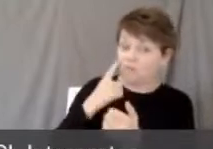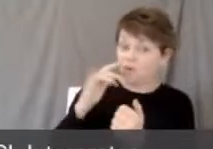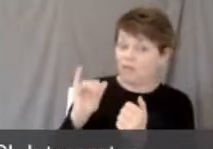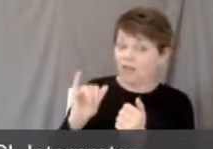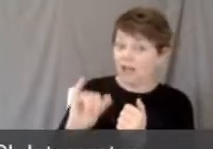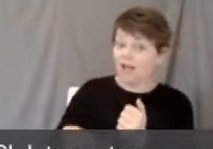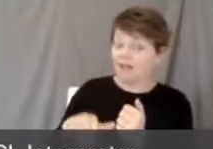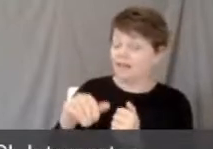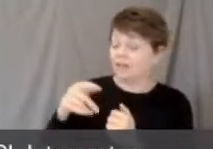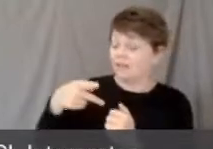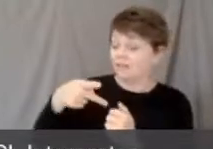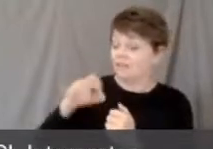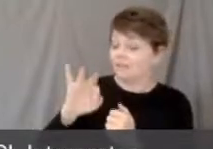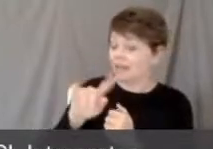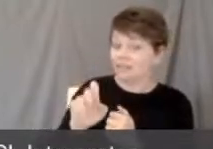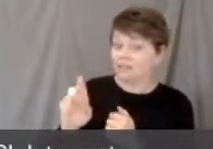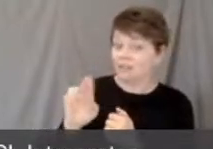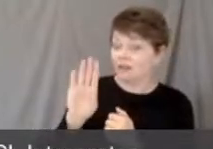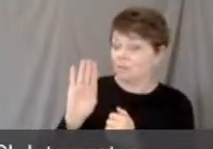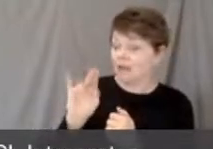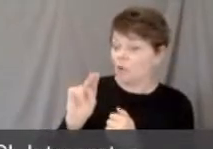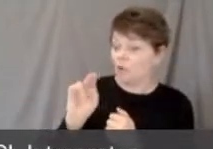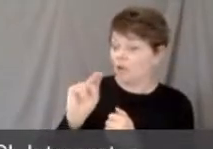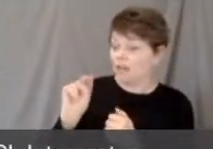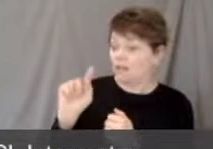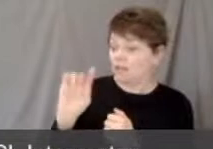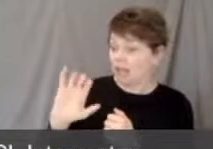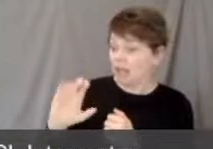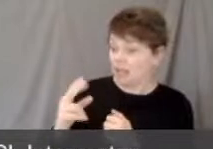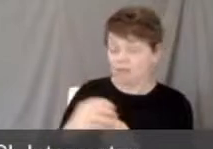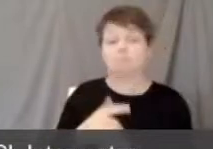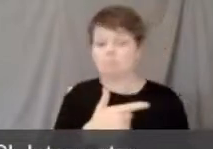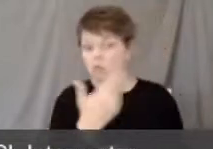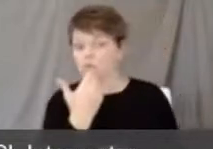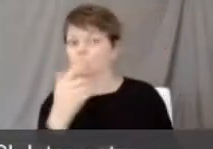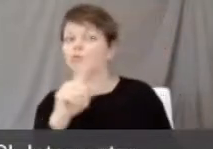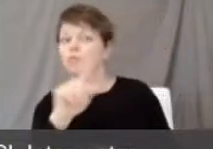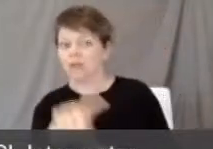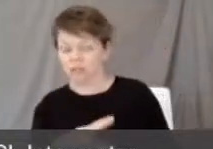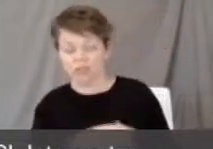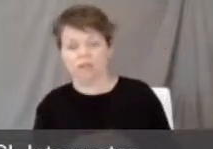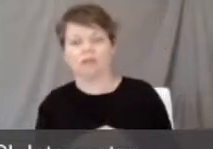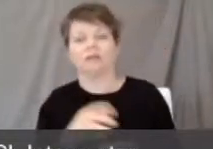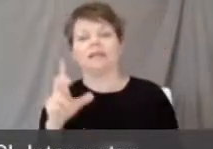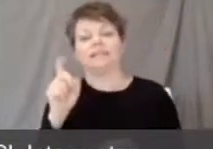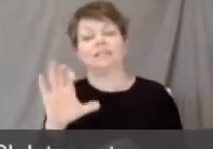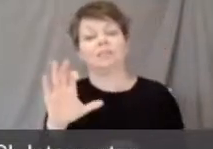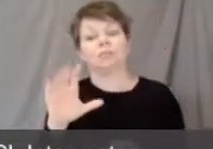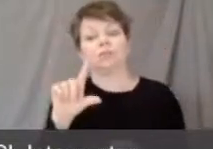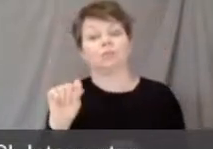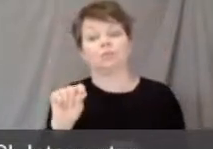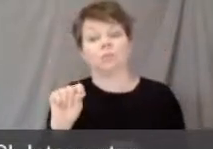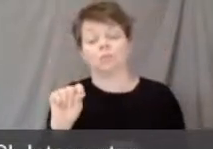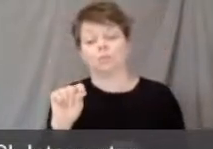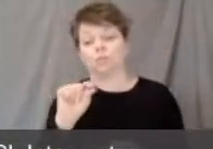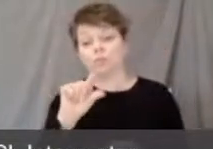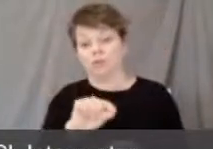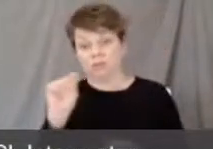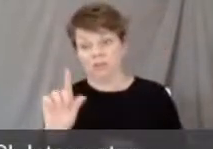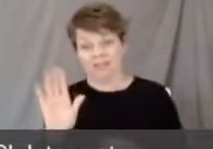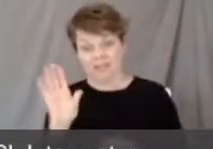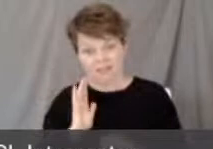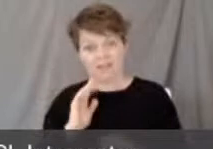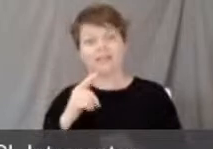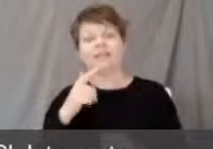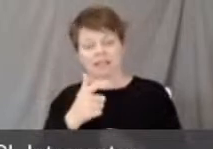question that came up. And so initially on December 11th of 2020, the FDA issued the EUA approval for the Pfizer